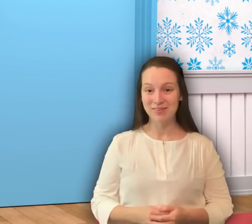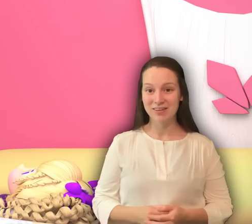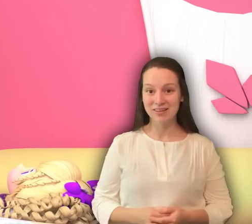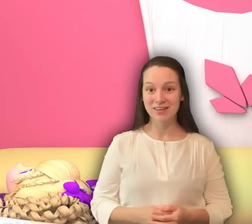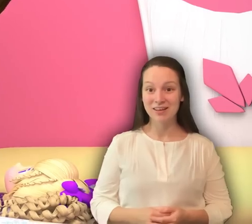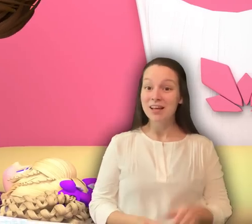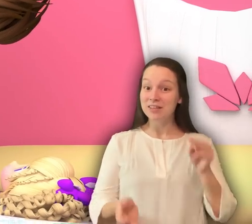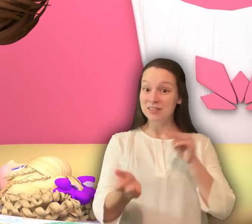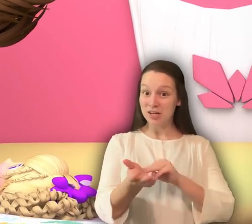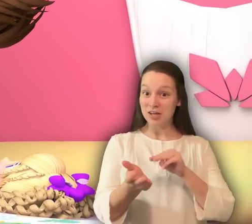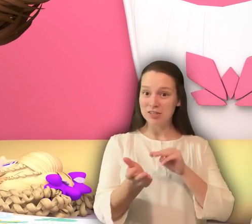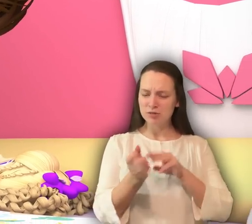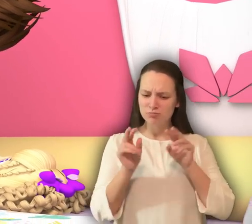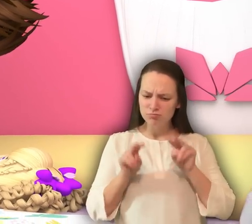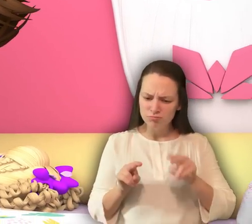foreign